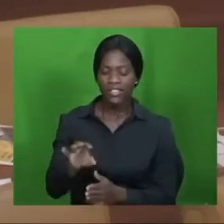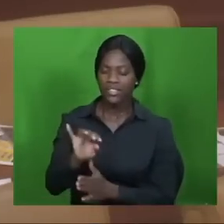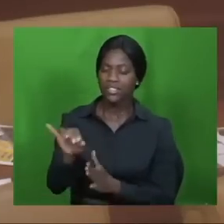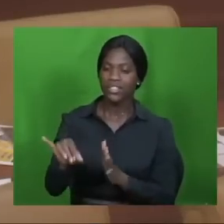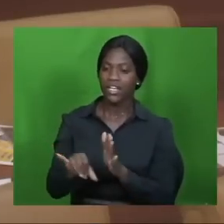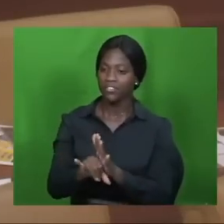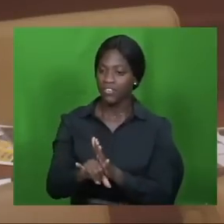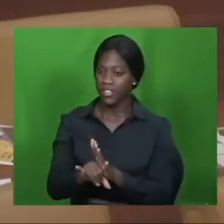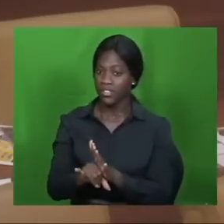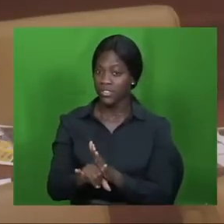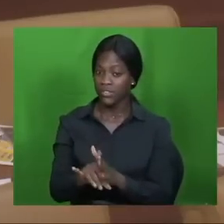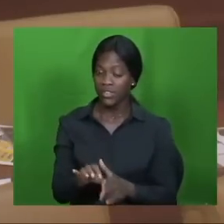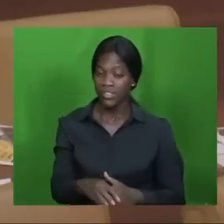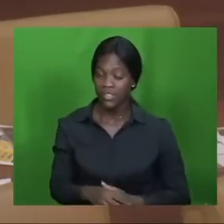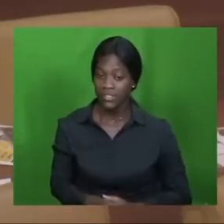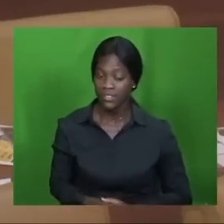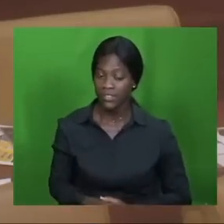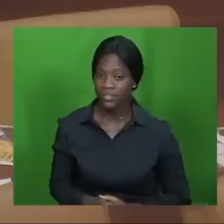that is